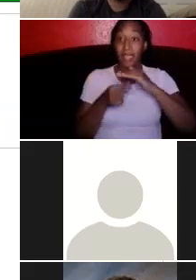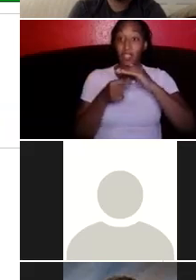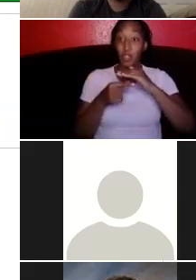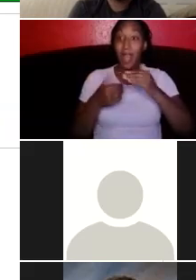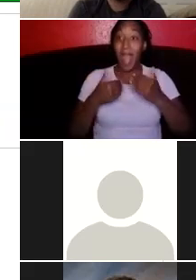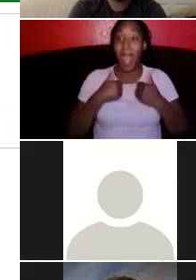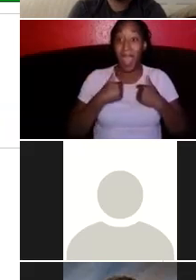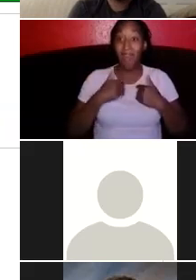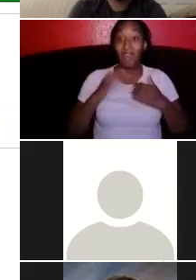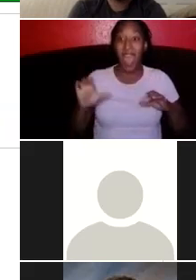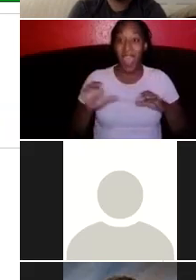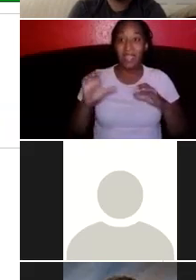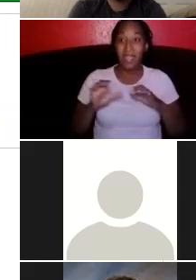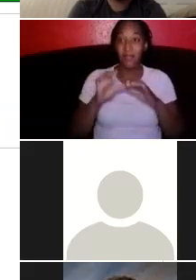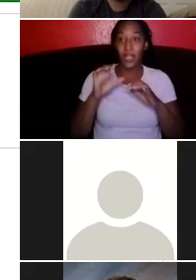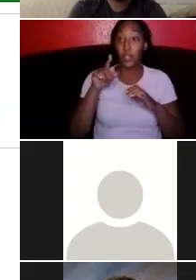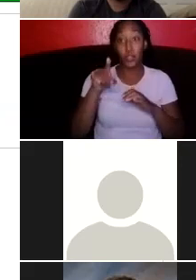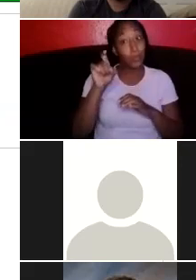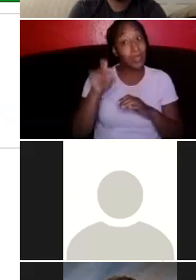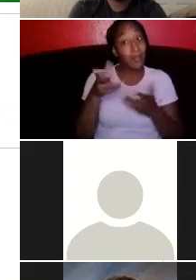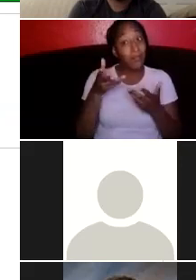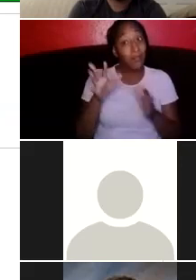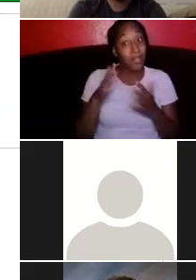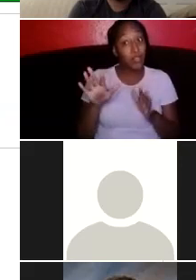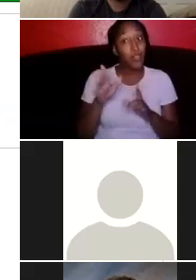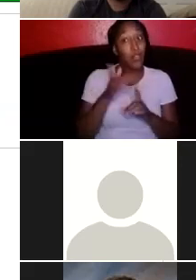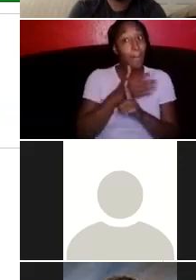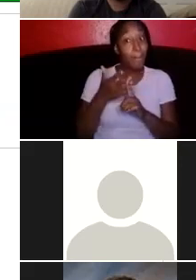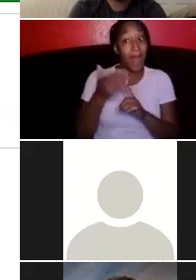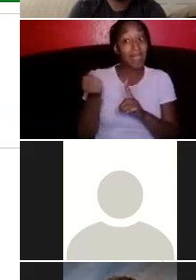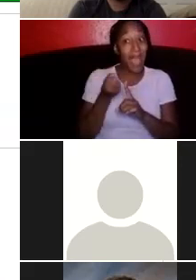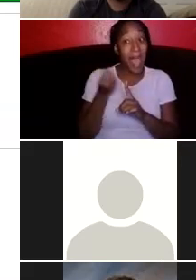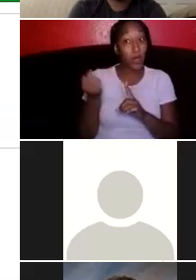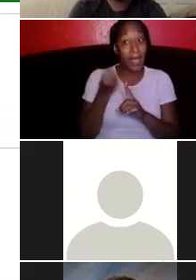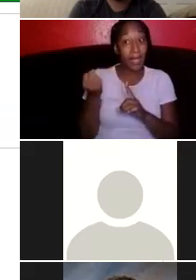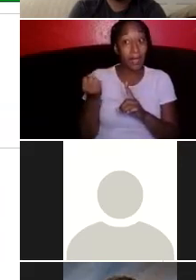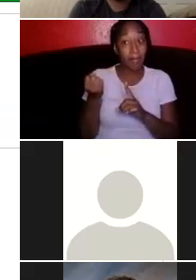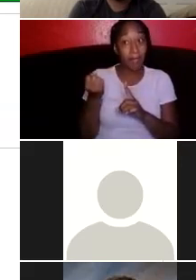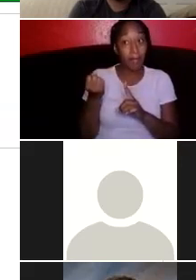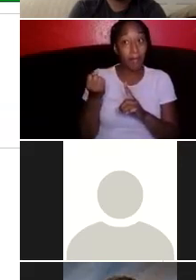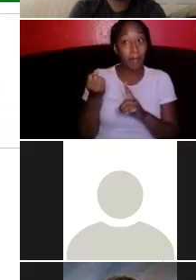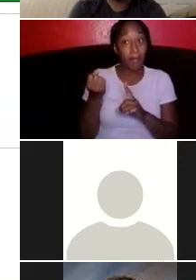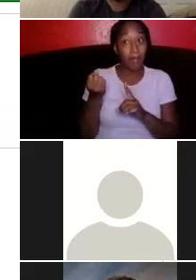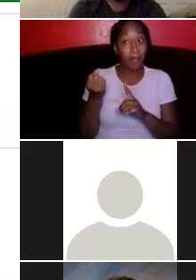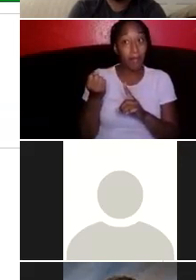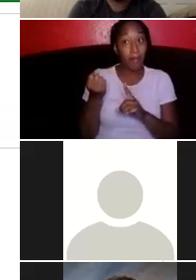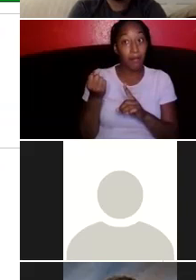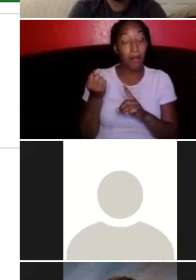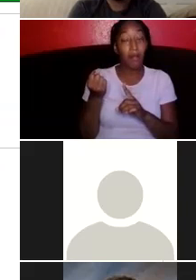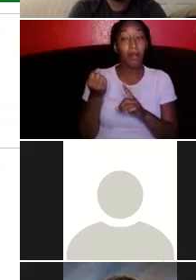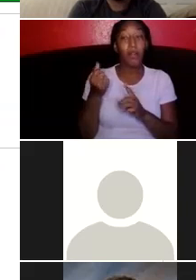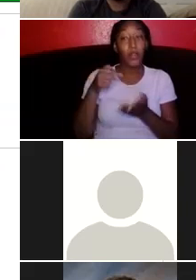by Saturday. Now, for those three students that are here,